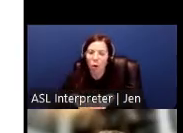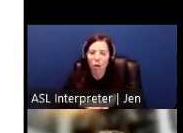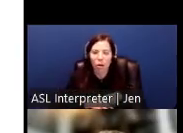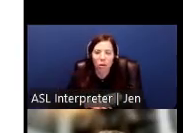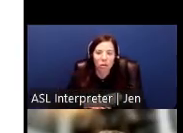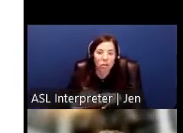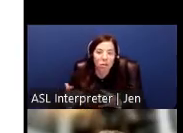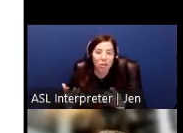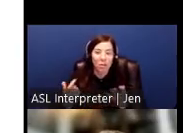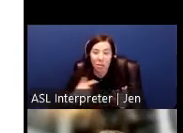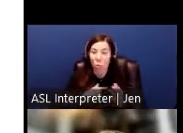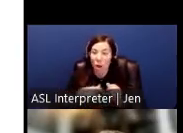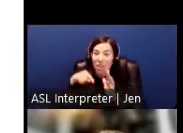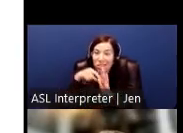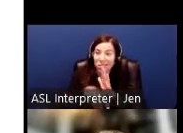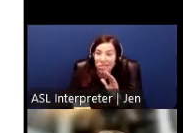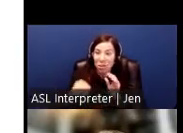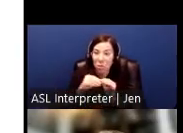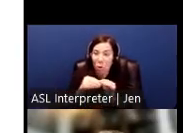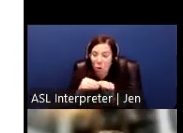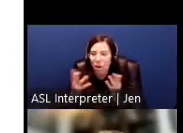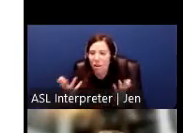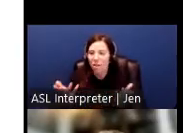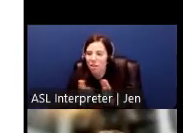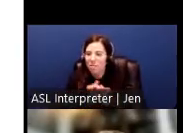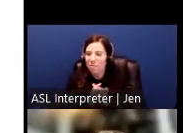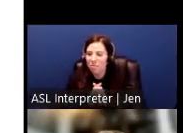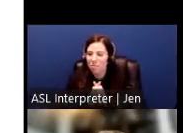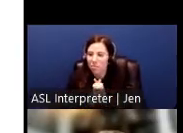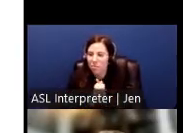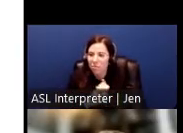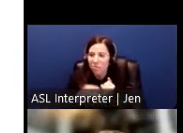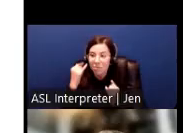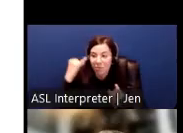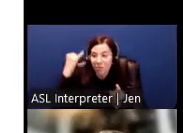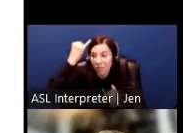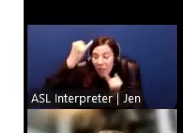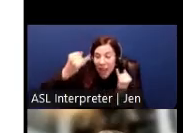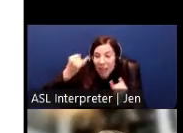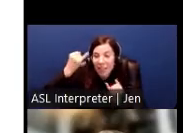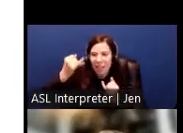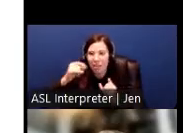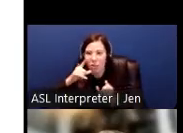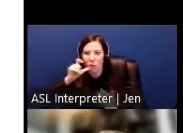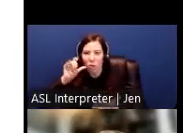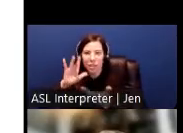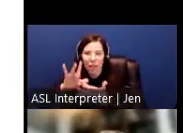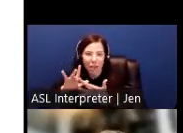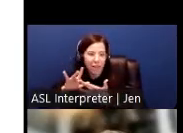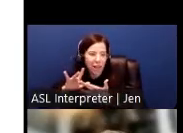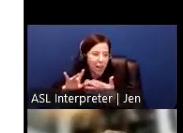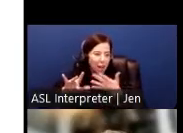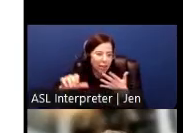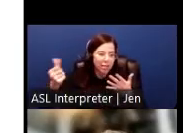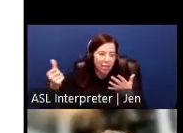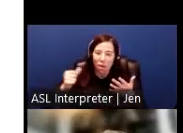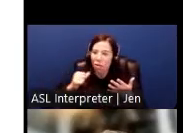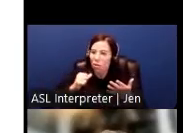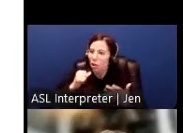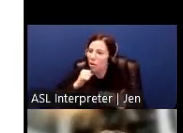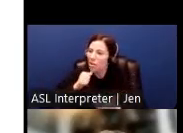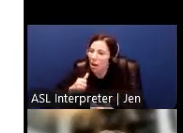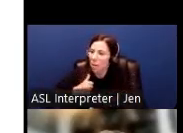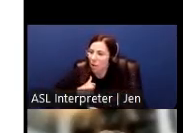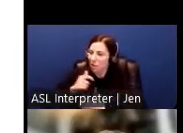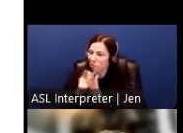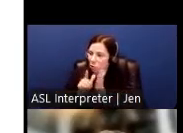to continue to go deeper in this conversation, if you have ideas of where we could reach out to other civilian attorneys who need